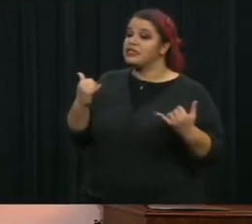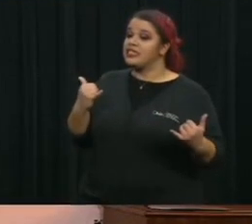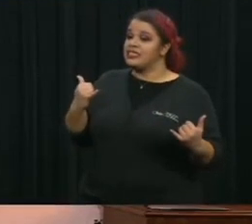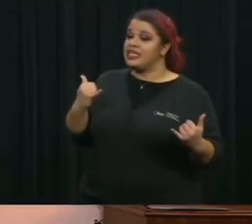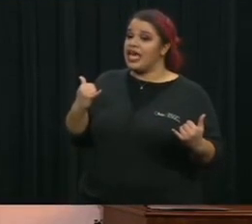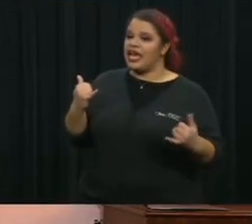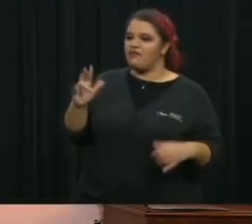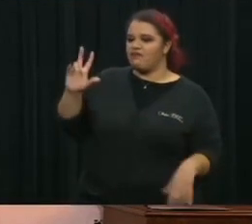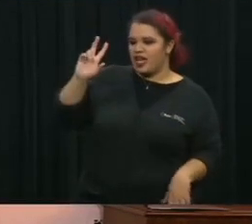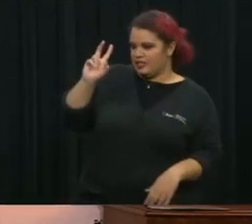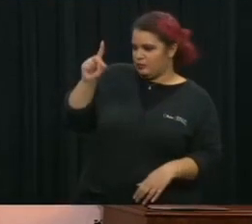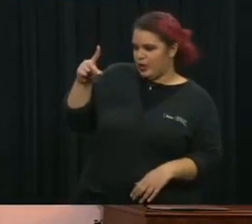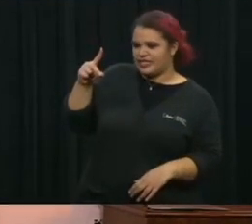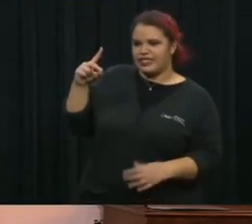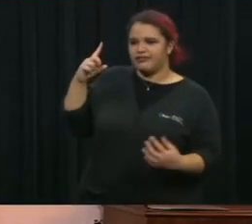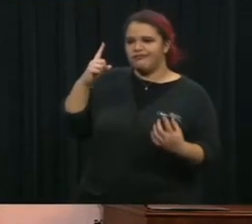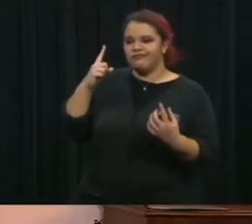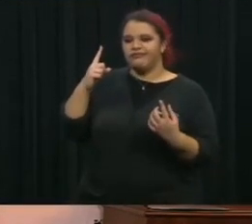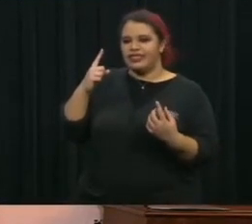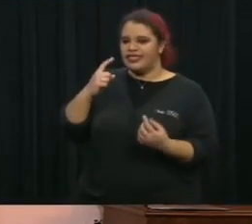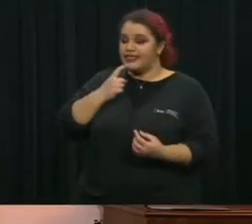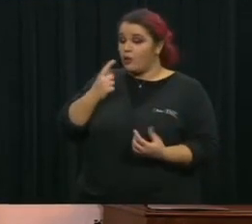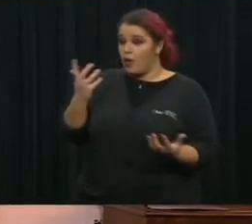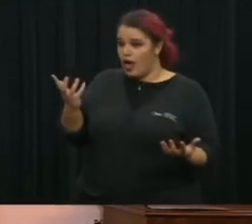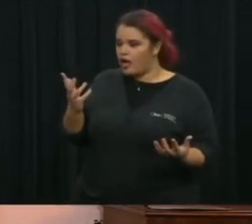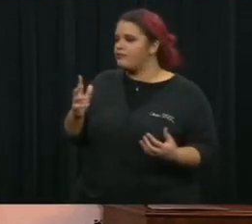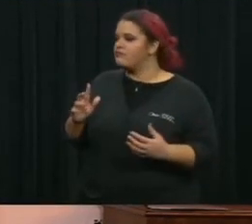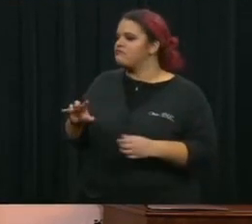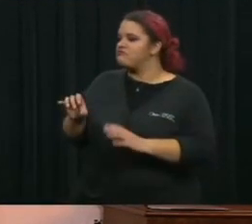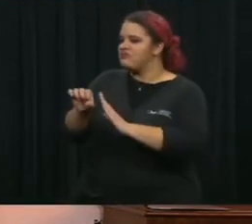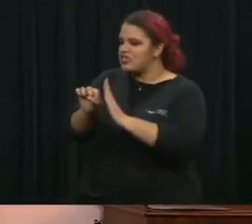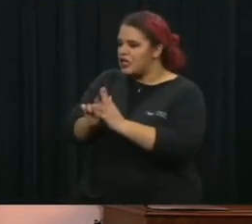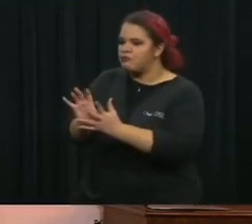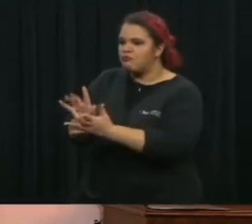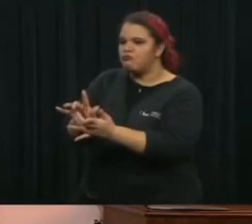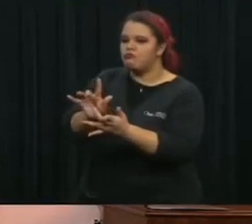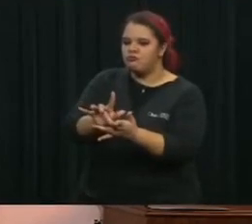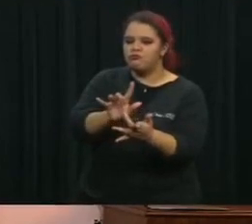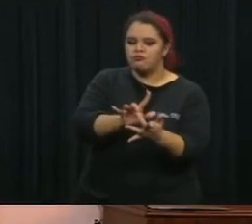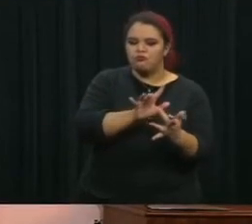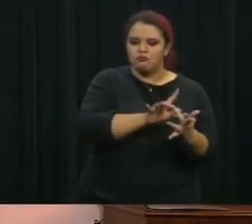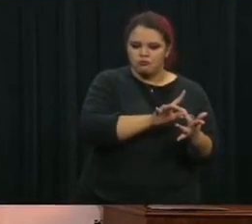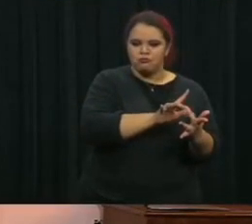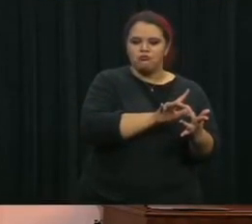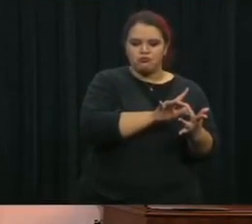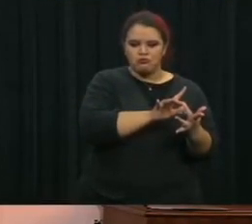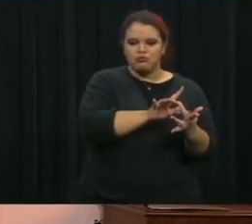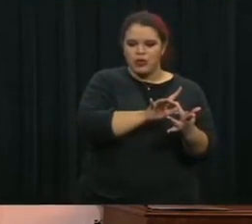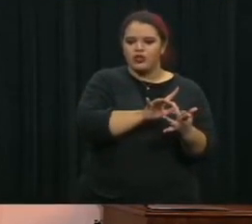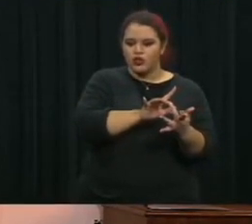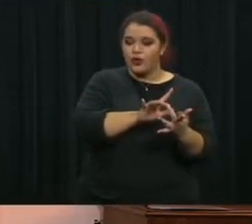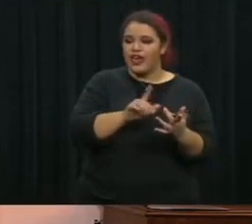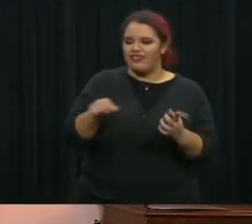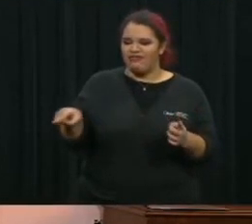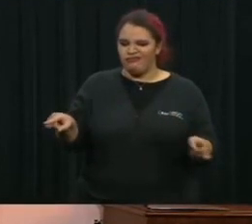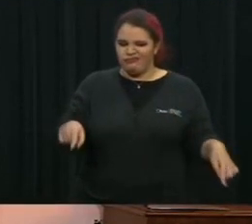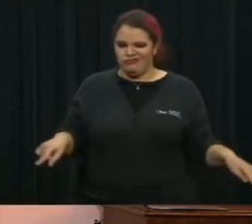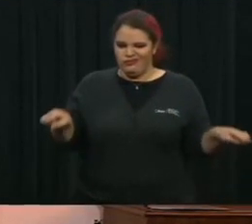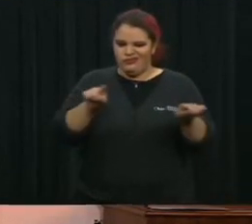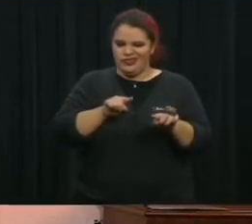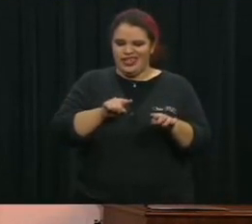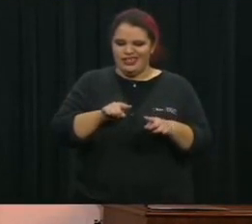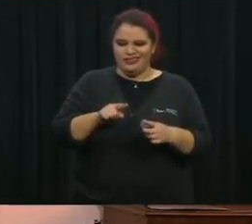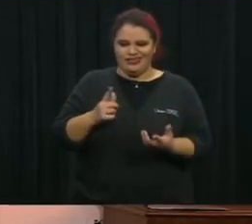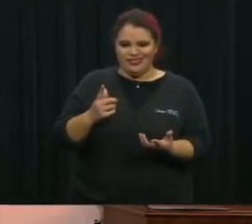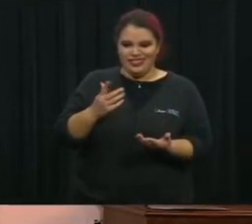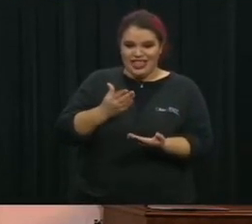Vice President said that they were reaching out to states, making it easier for them to get medical supplies from the federal level. I wanted to ask you